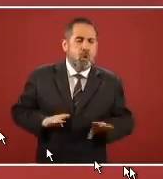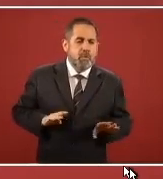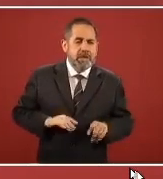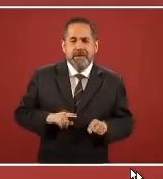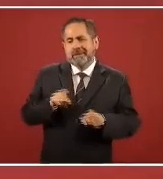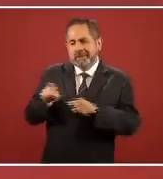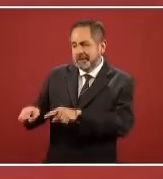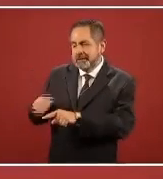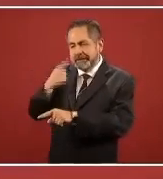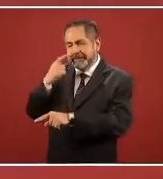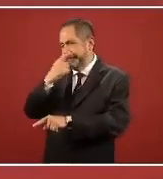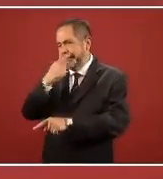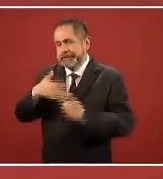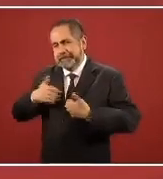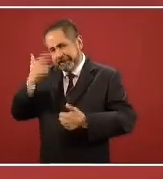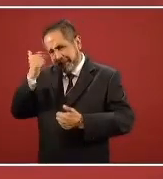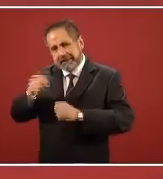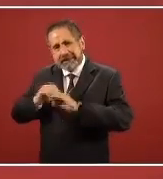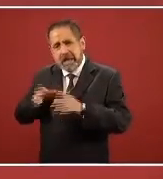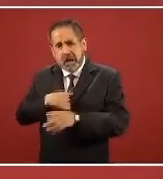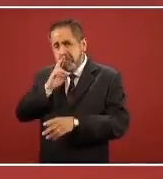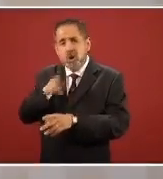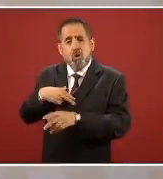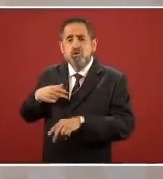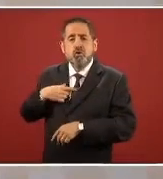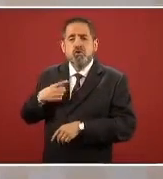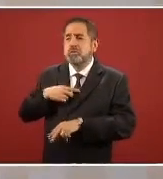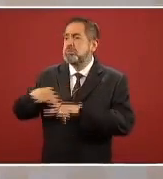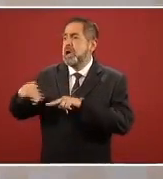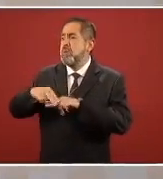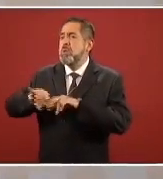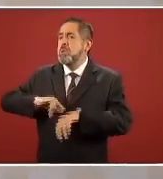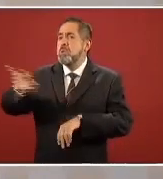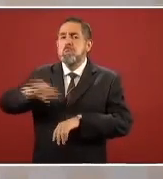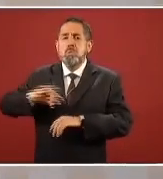Es sentido común. Entonces, los empresarios